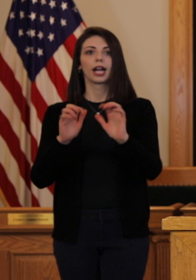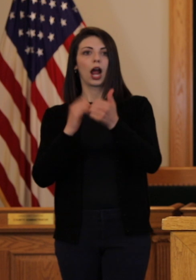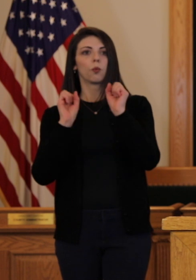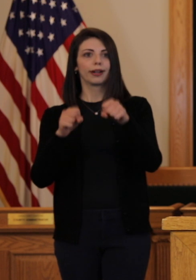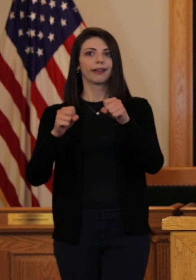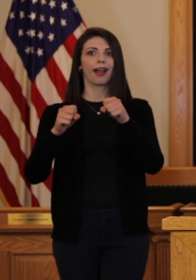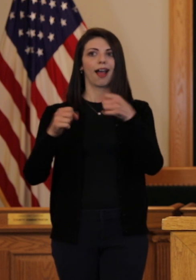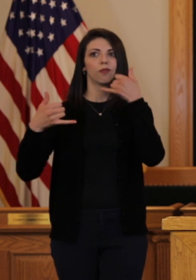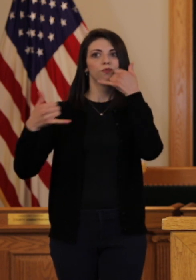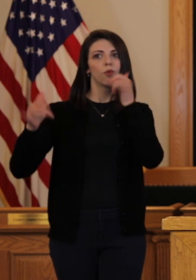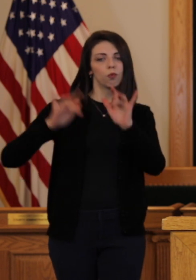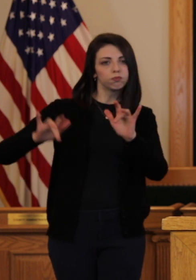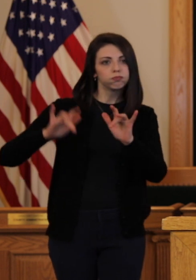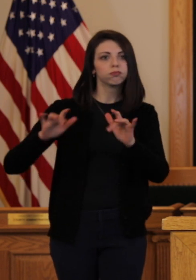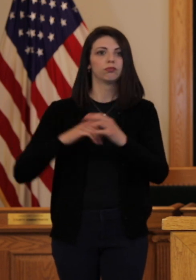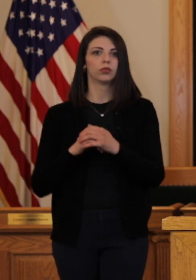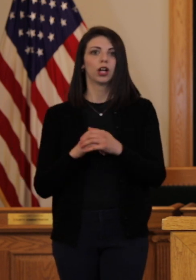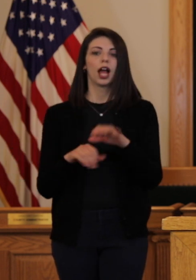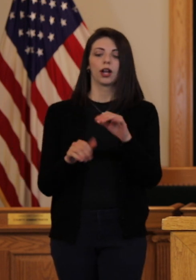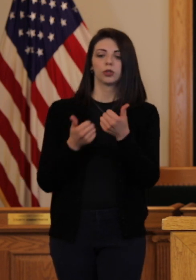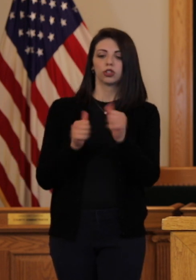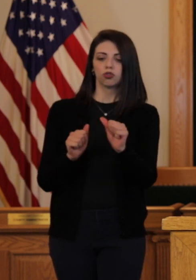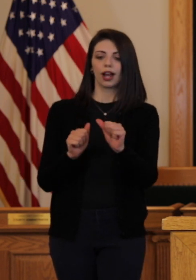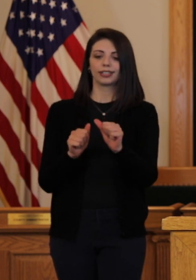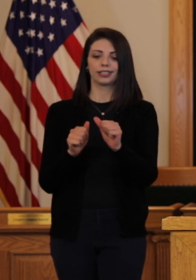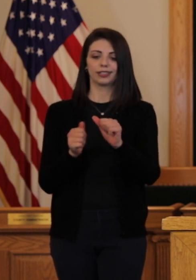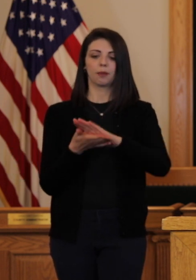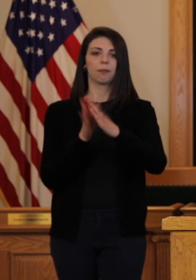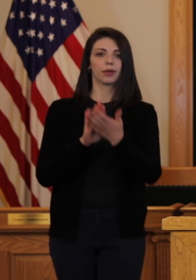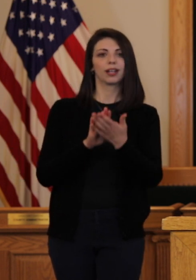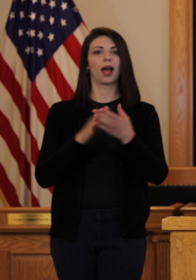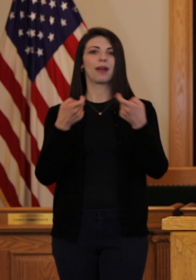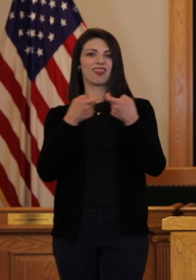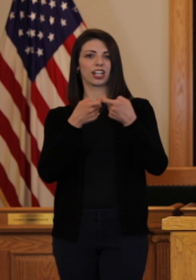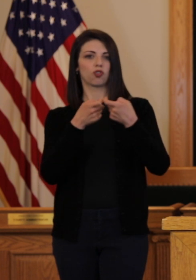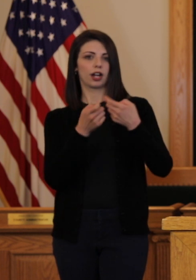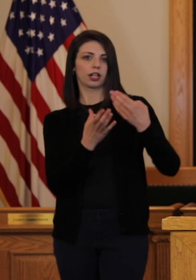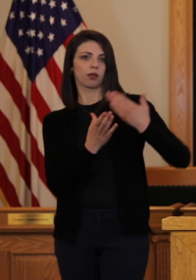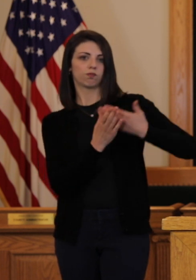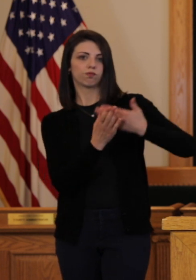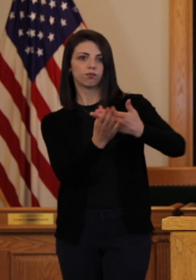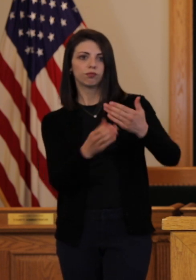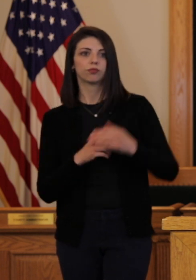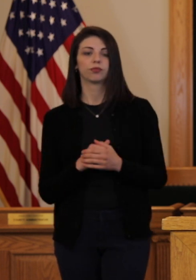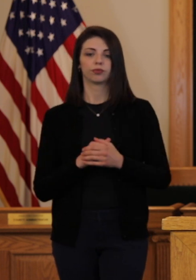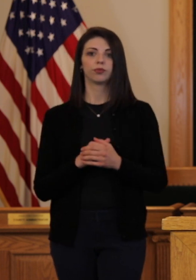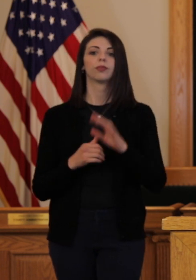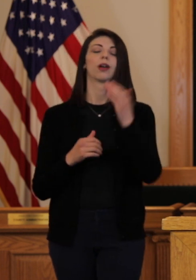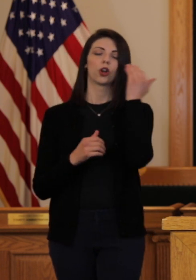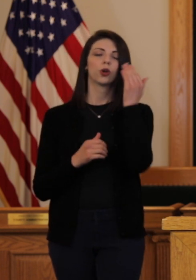and we continue to work on ways to electronically manage records for the county. As change continues to come, we will be